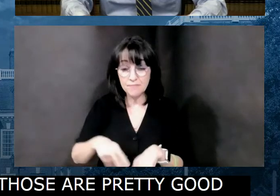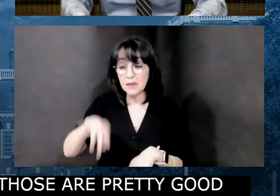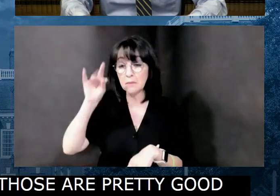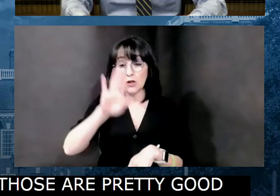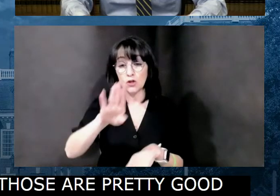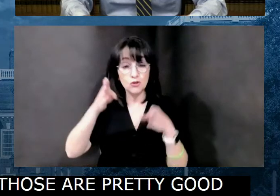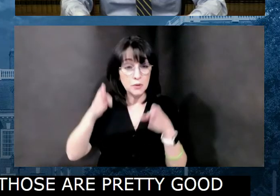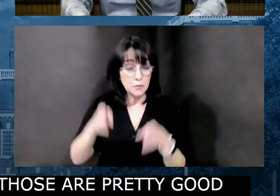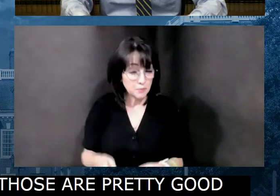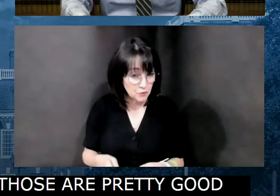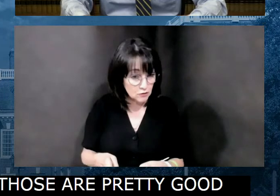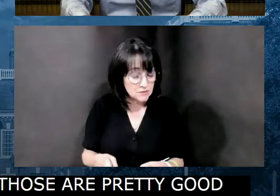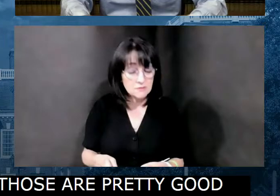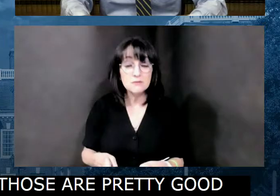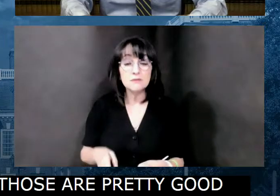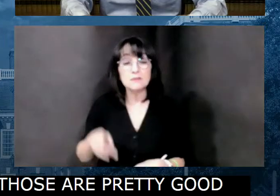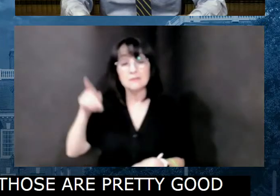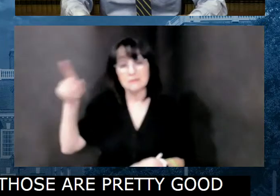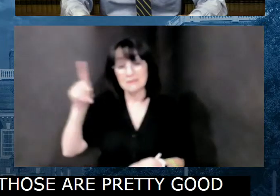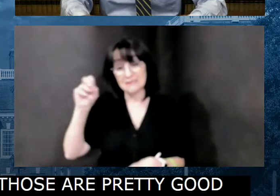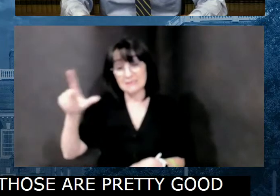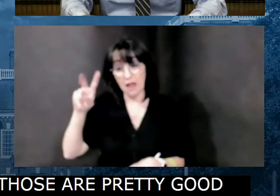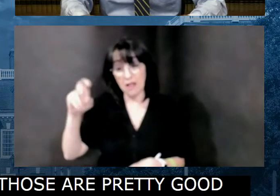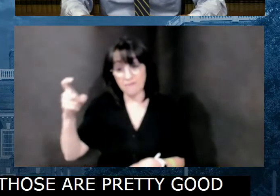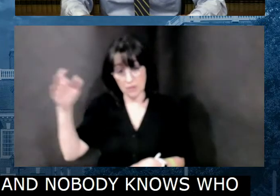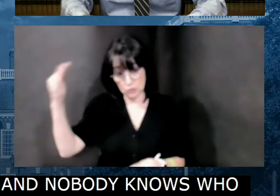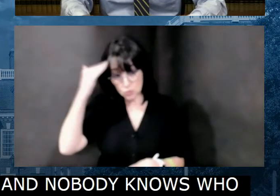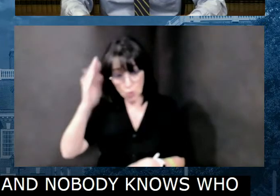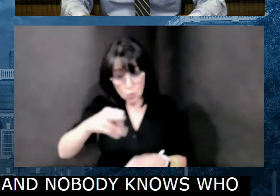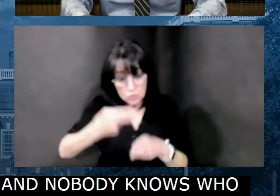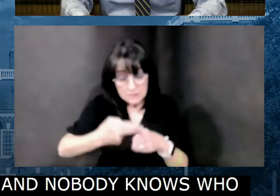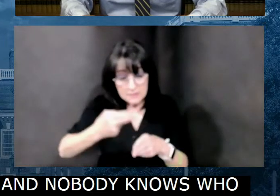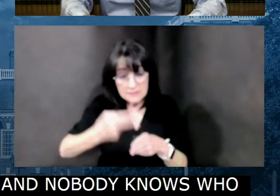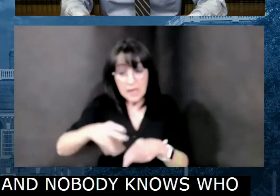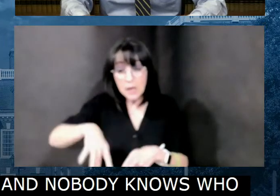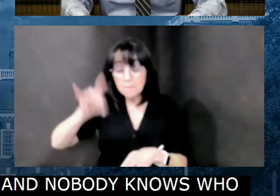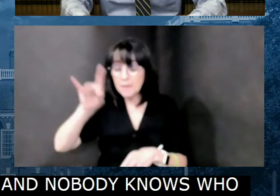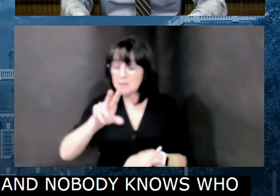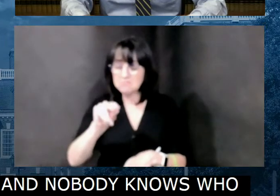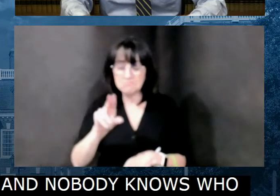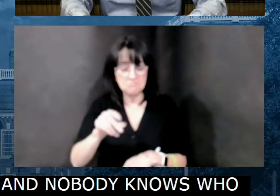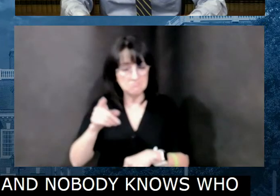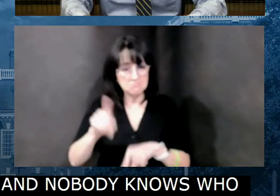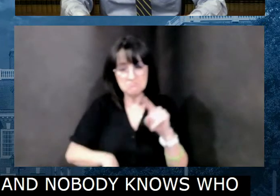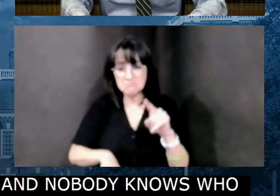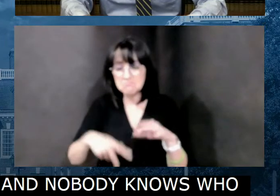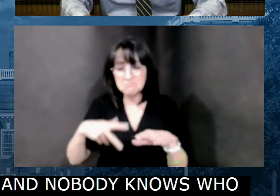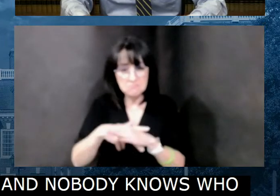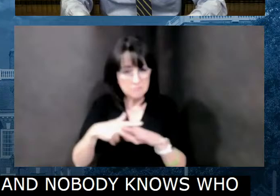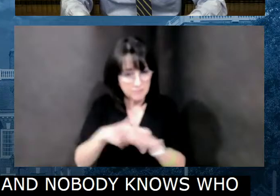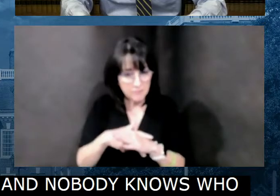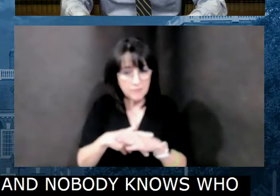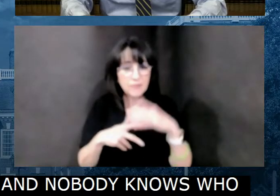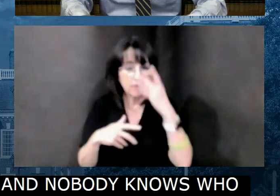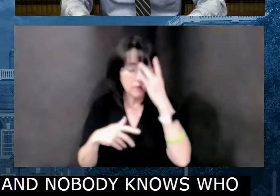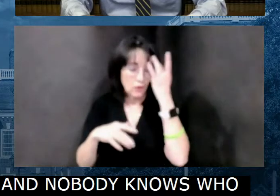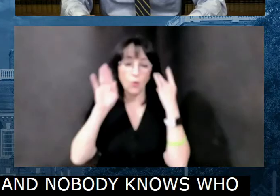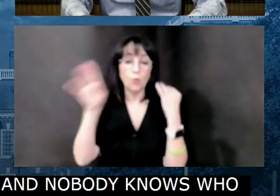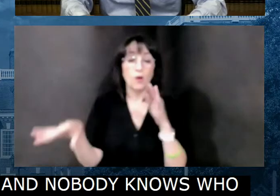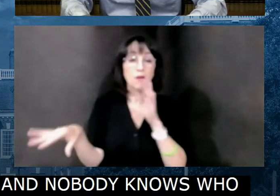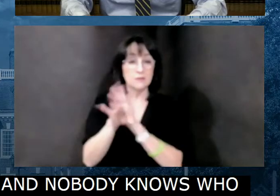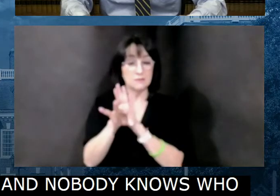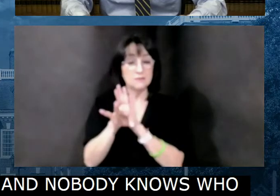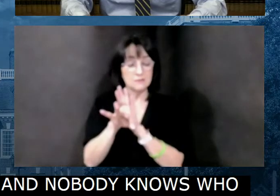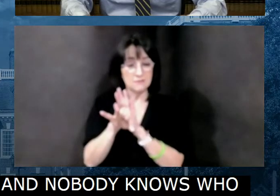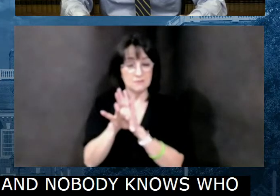information from Delvax gets shared with the lottery office, and then they will select the number. We've got other